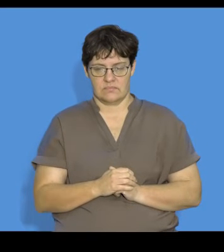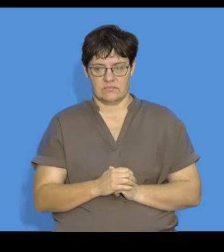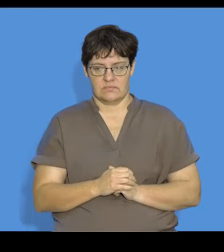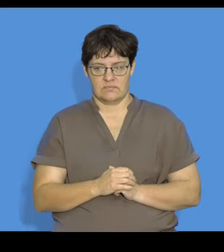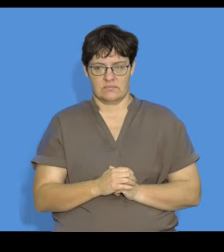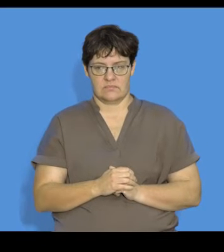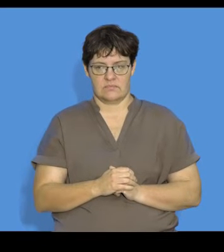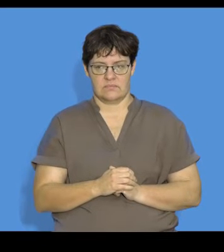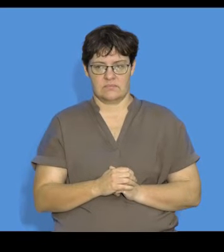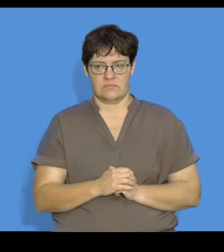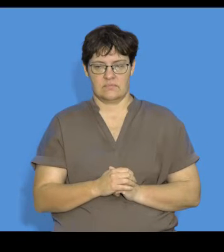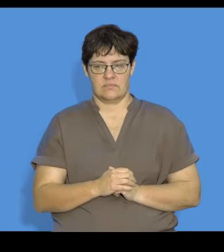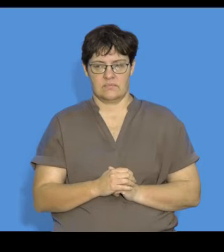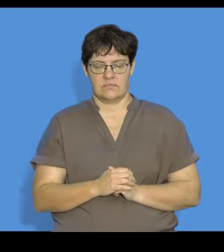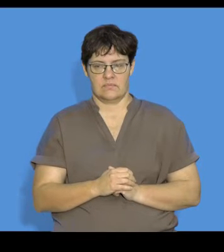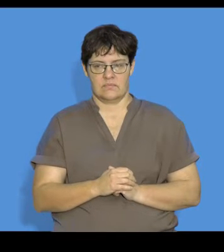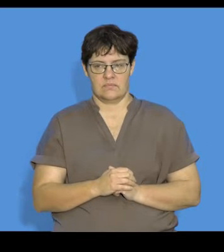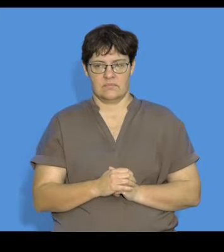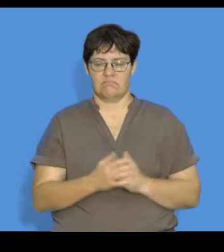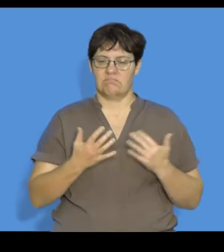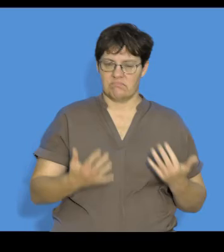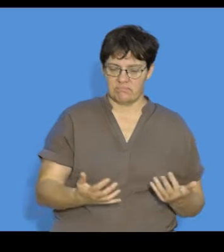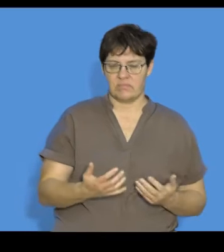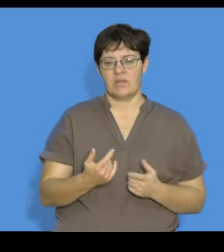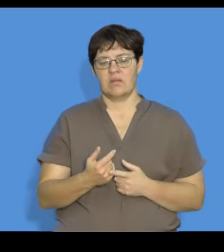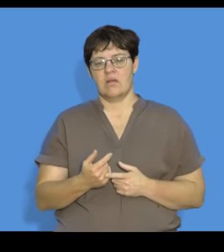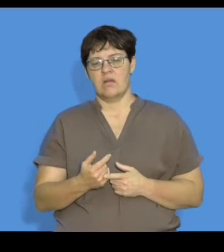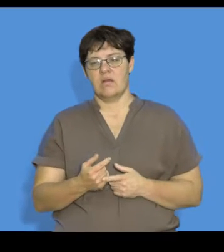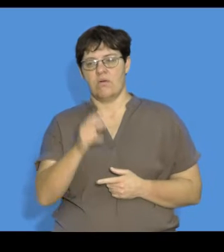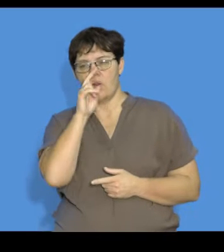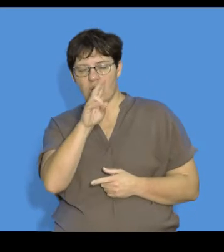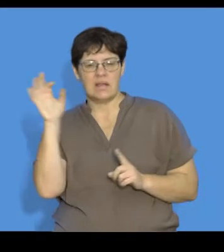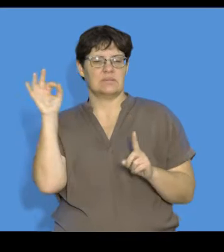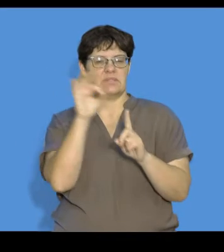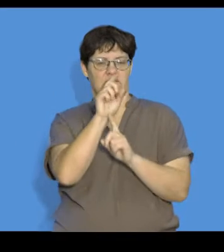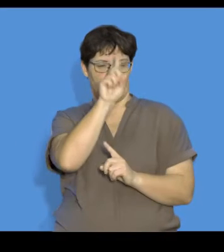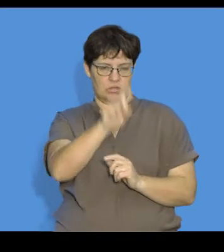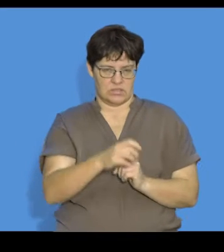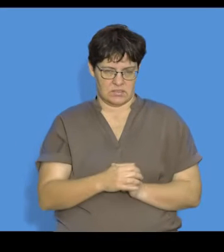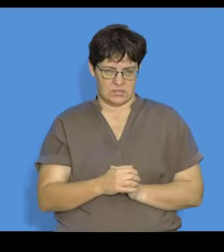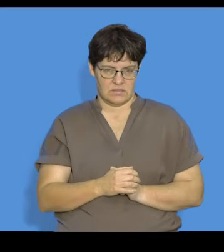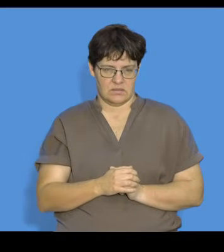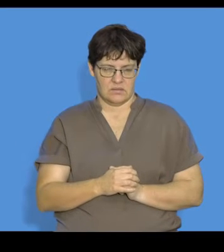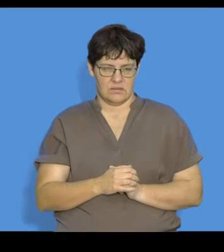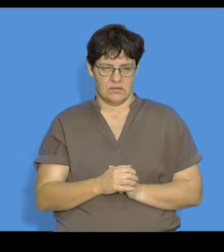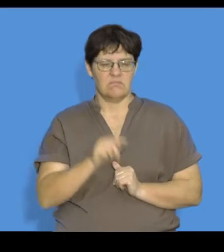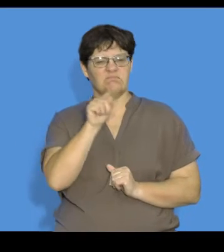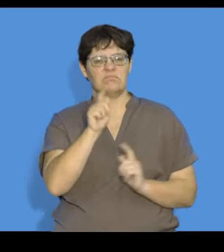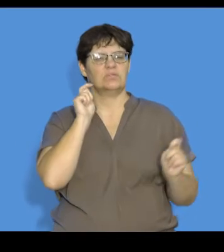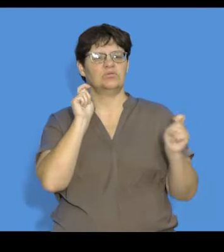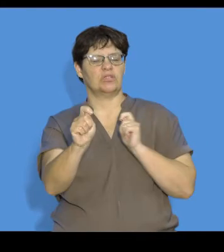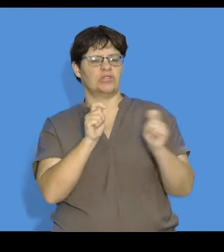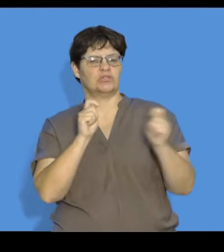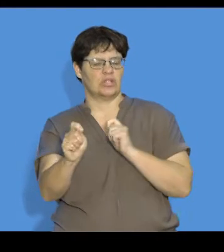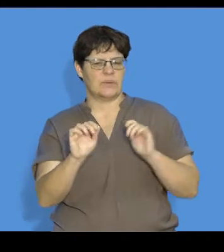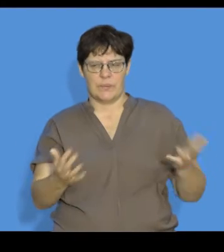from the y-axis. Just so that we can look at a specific question now of this, how do we